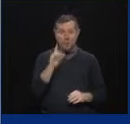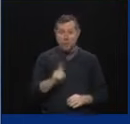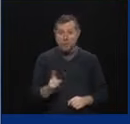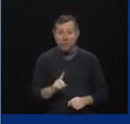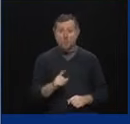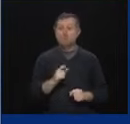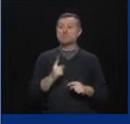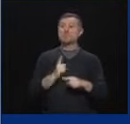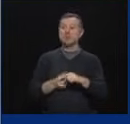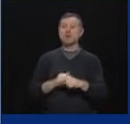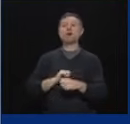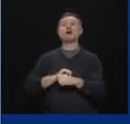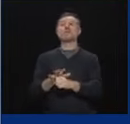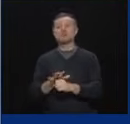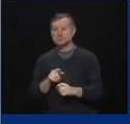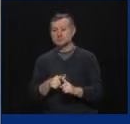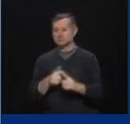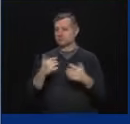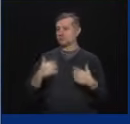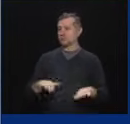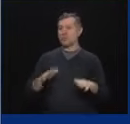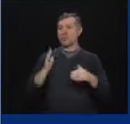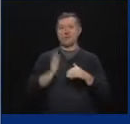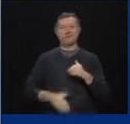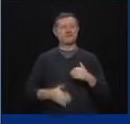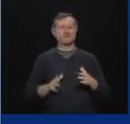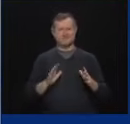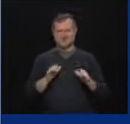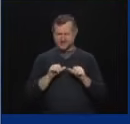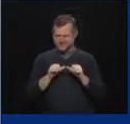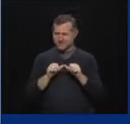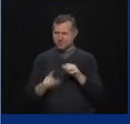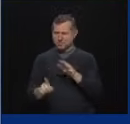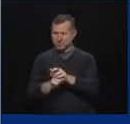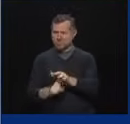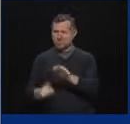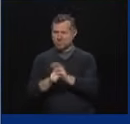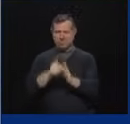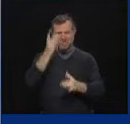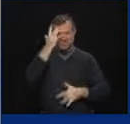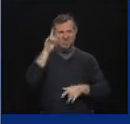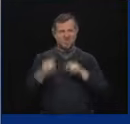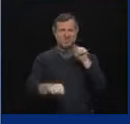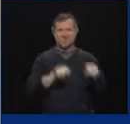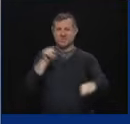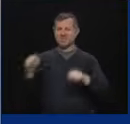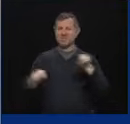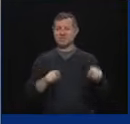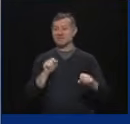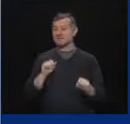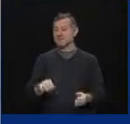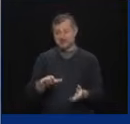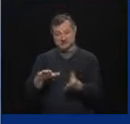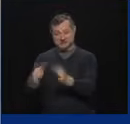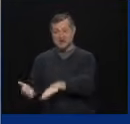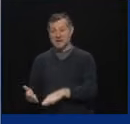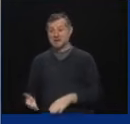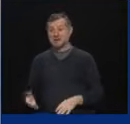take this gamble in the first place? But also statistically far more likely to die, and that's according to the